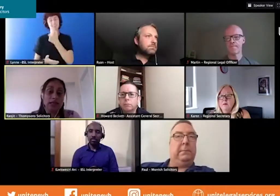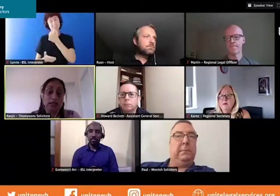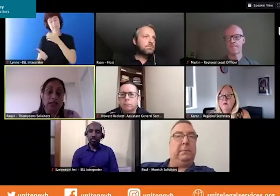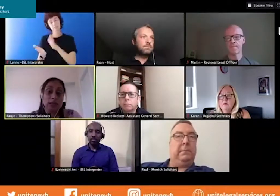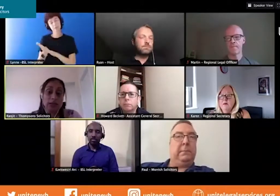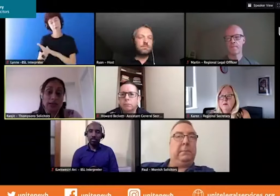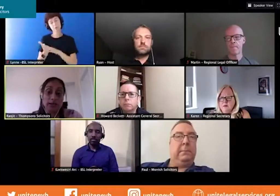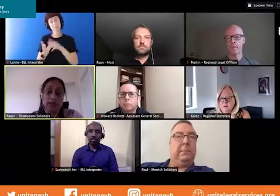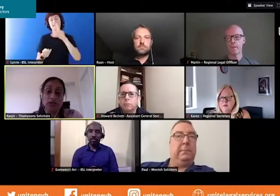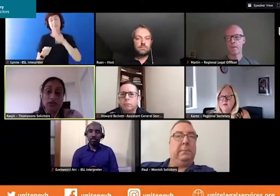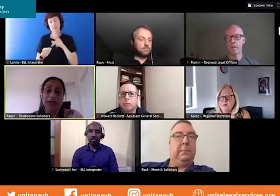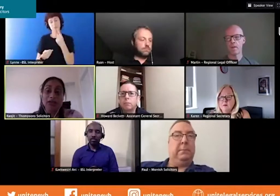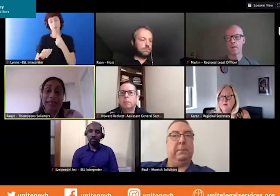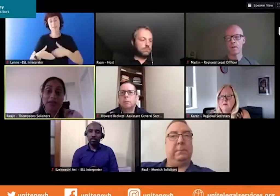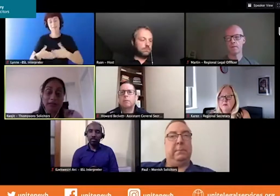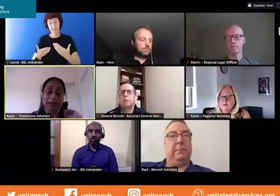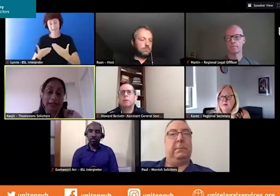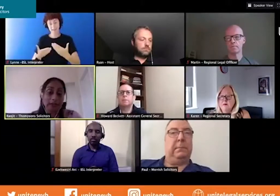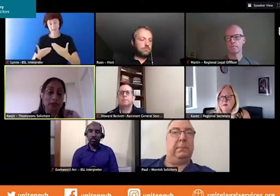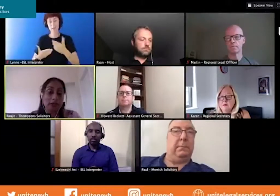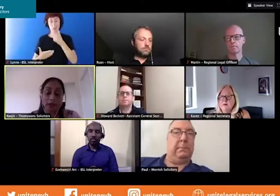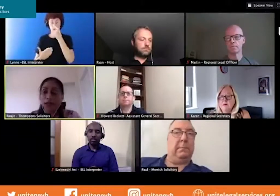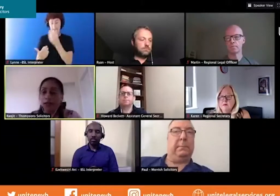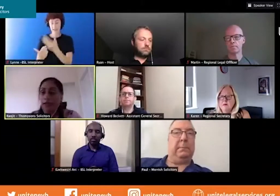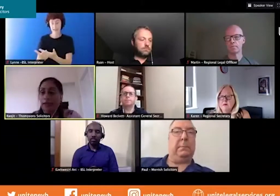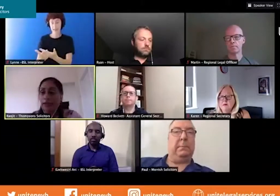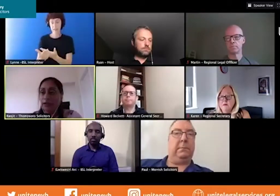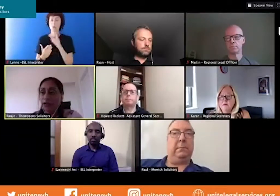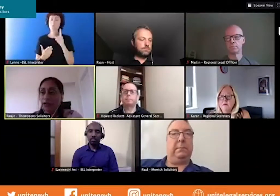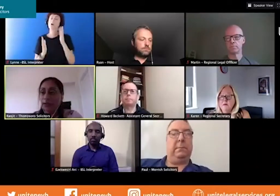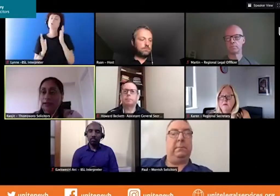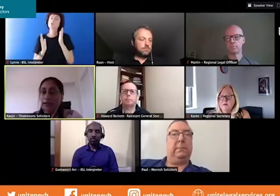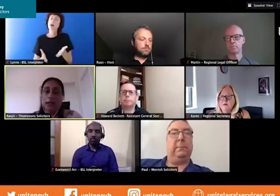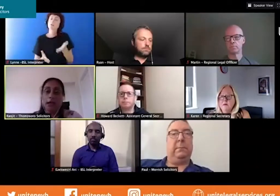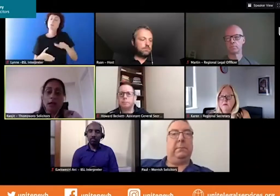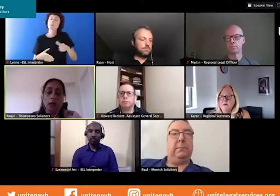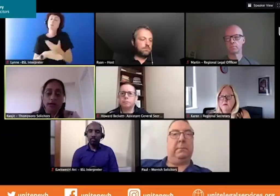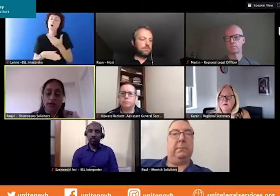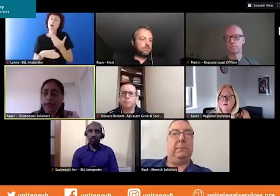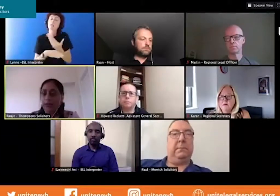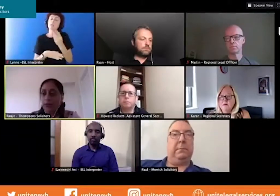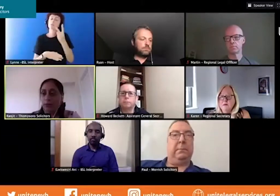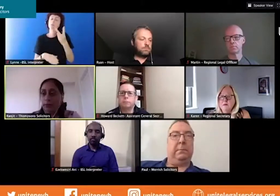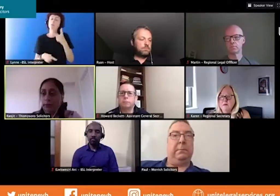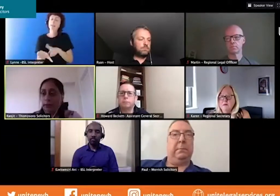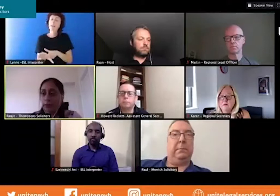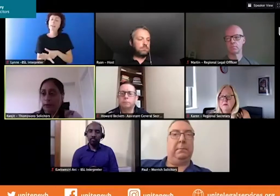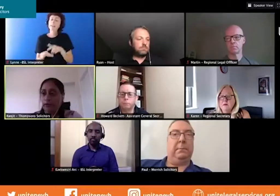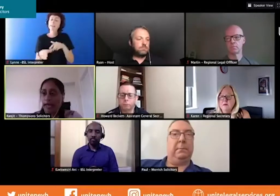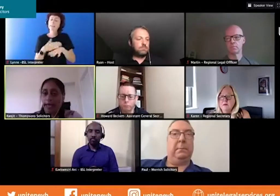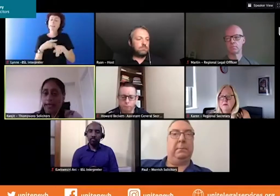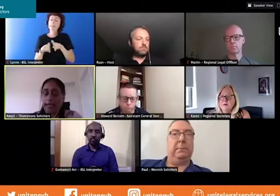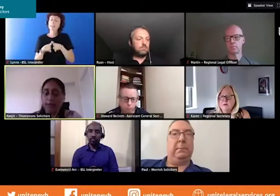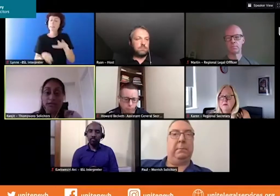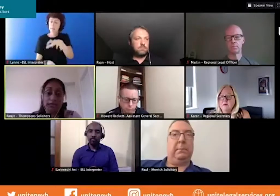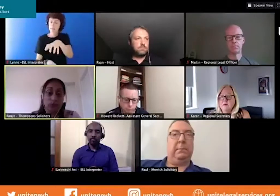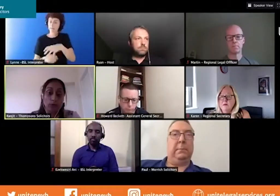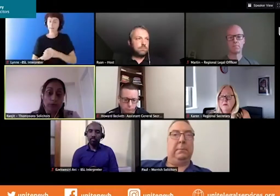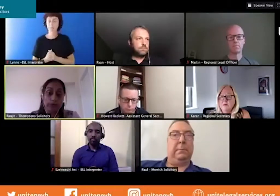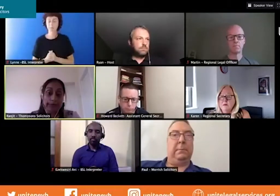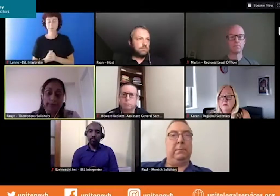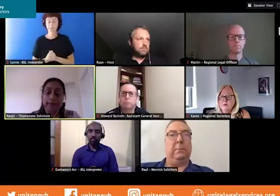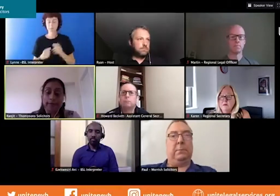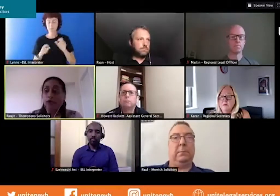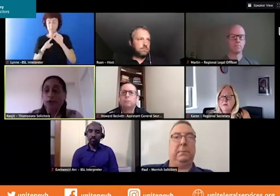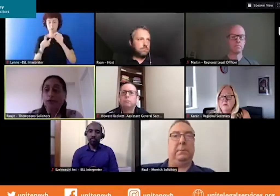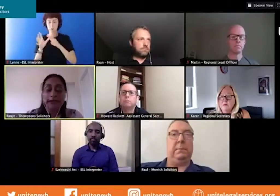years continuous service for you to actually have an entitlement to bring those claims in the first place. One of the claims that Paul spoke about was a protective award